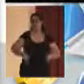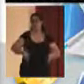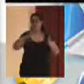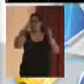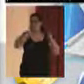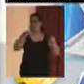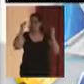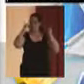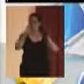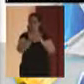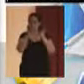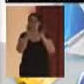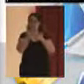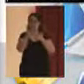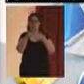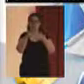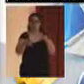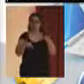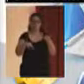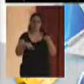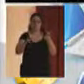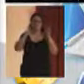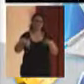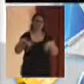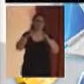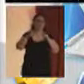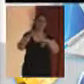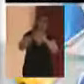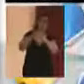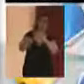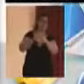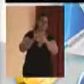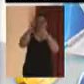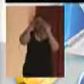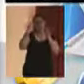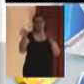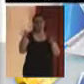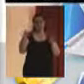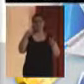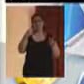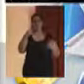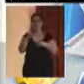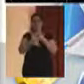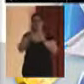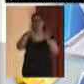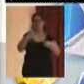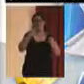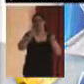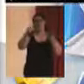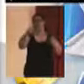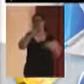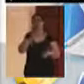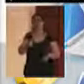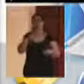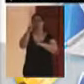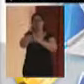elderly. They have a lot of time to devote to reading, but they are vulnerable to the digital gap, and